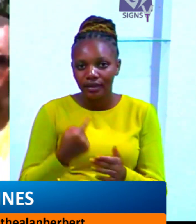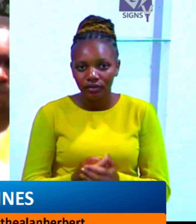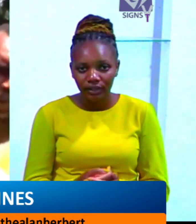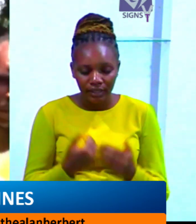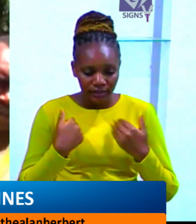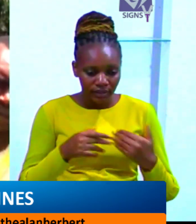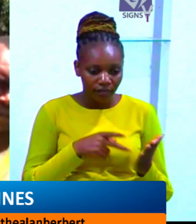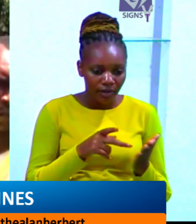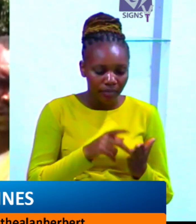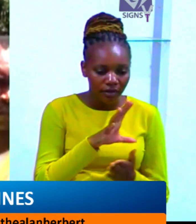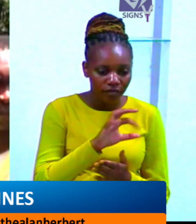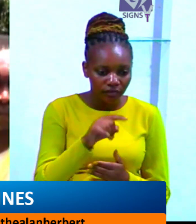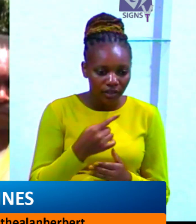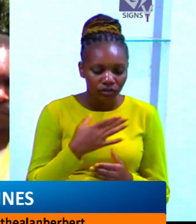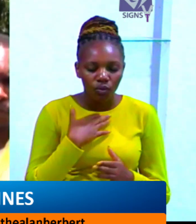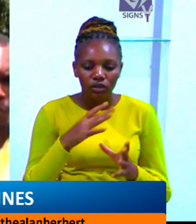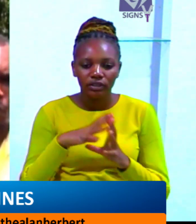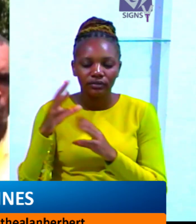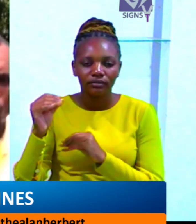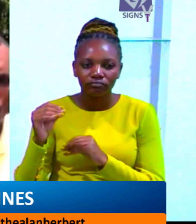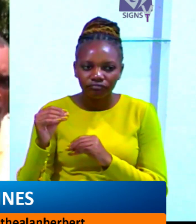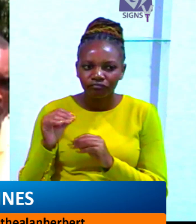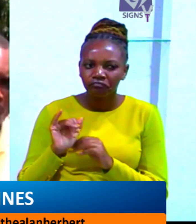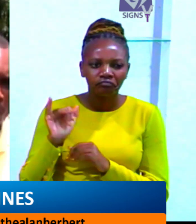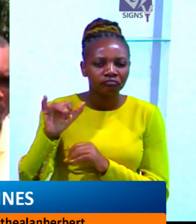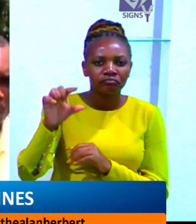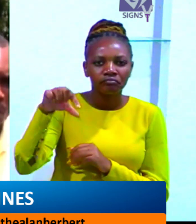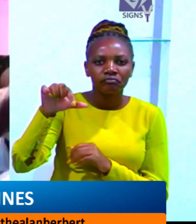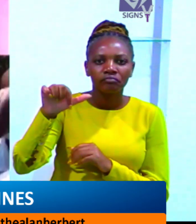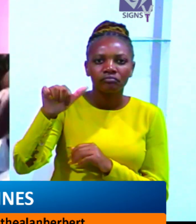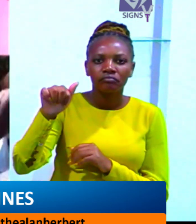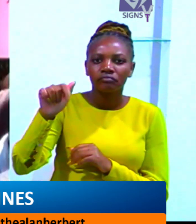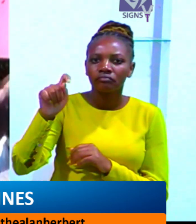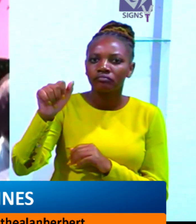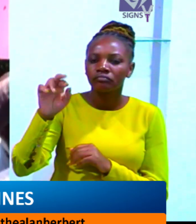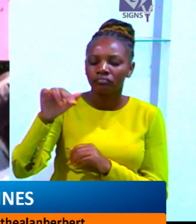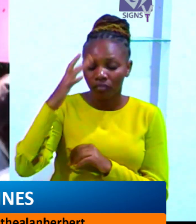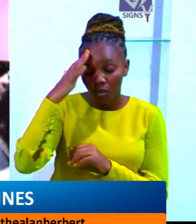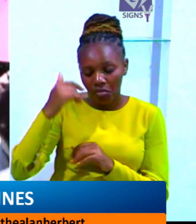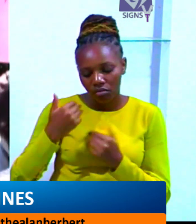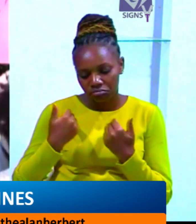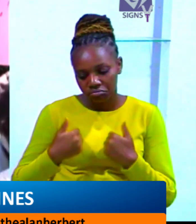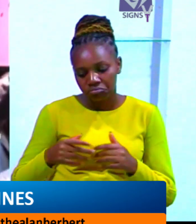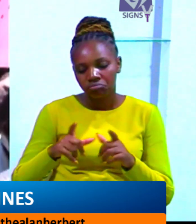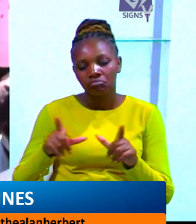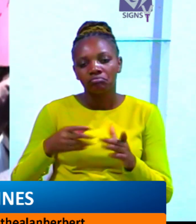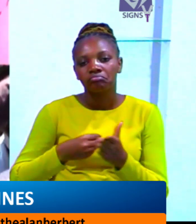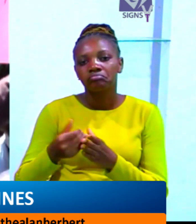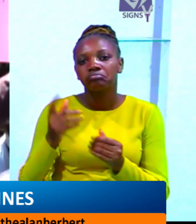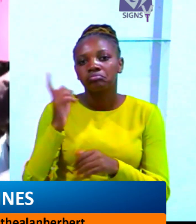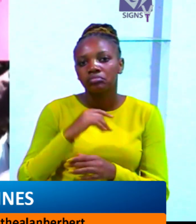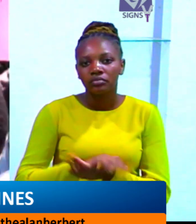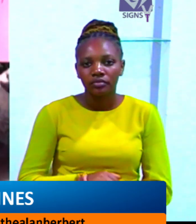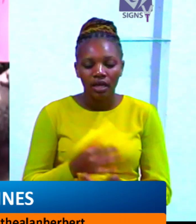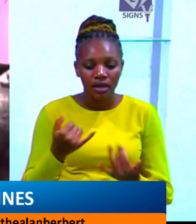50,000, ilikuwa ni travel niende Qatar na niliuza kipande cha ardhi huko. How does she feel? Na nikiongea hivi I lost my